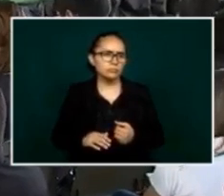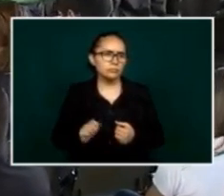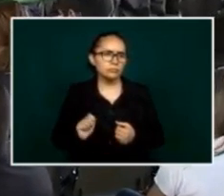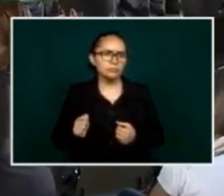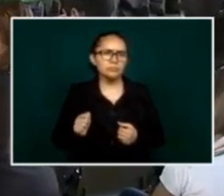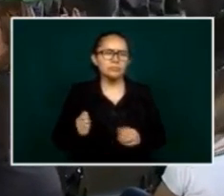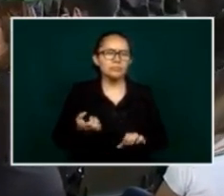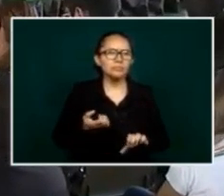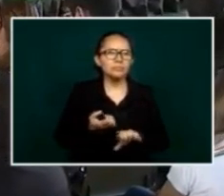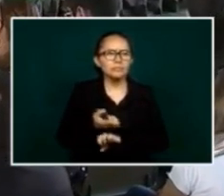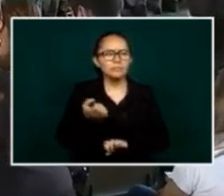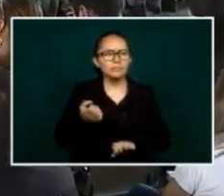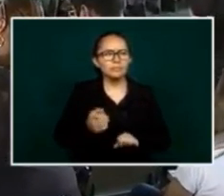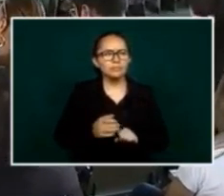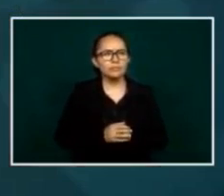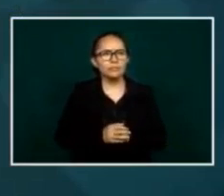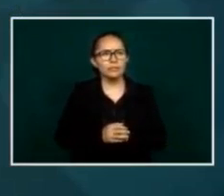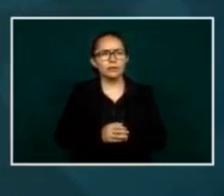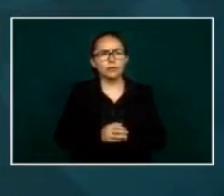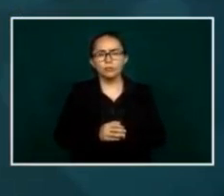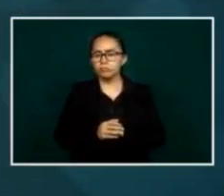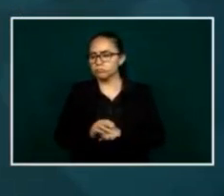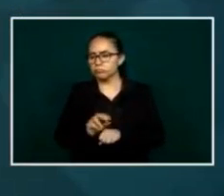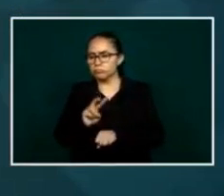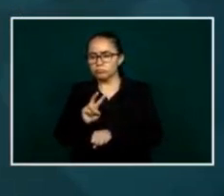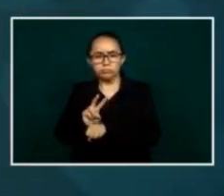On the part of the